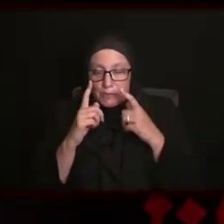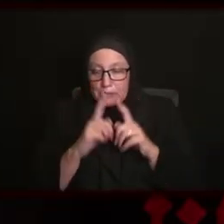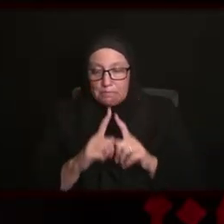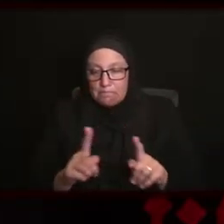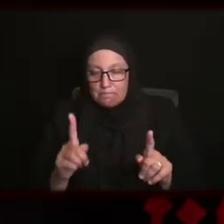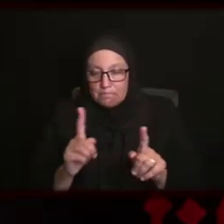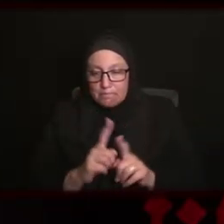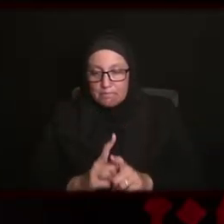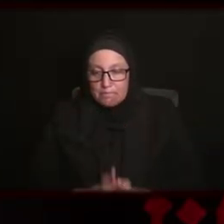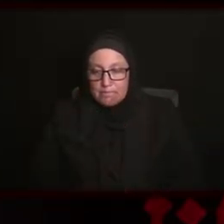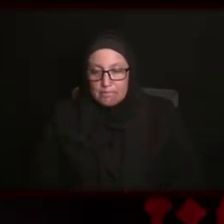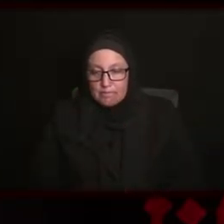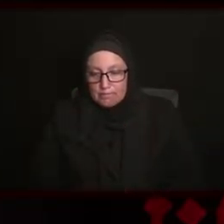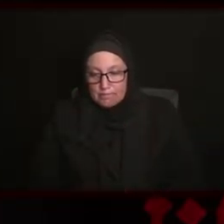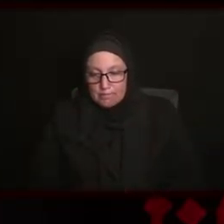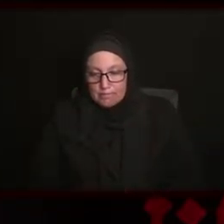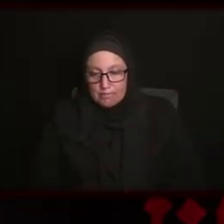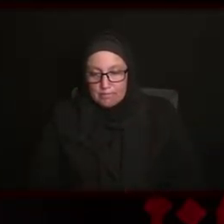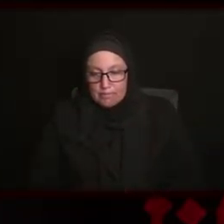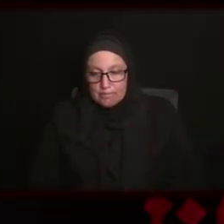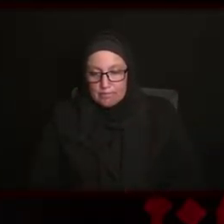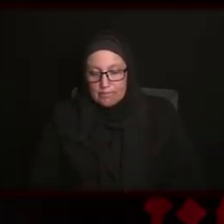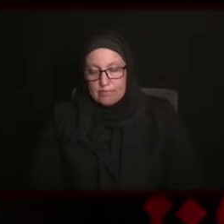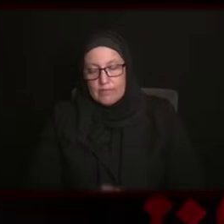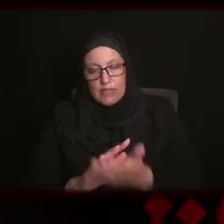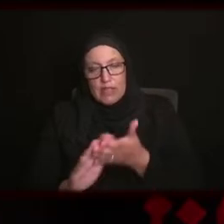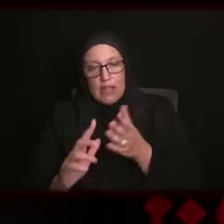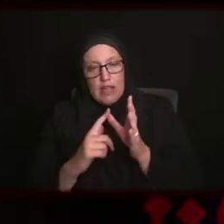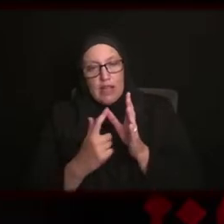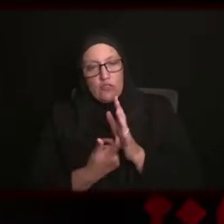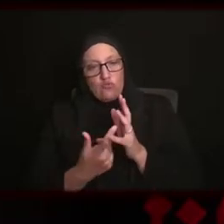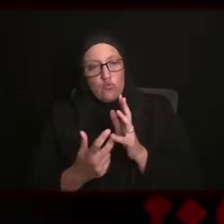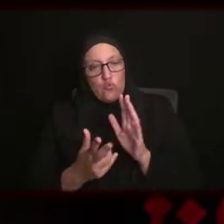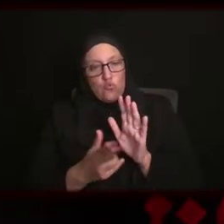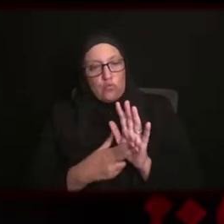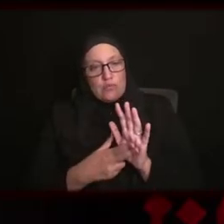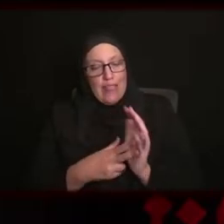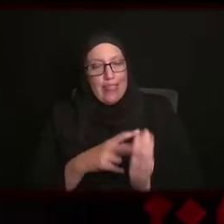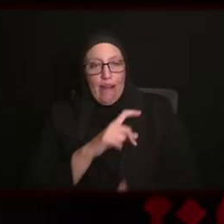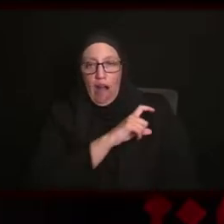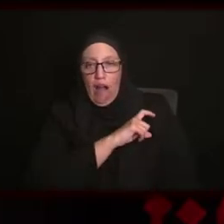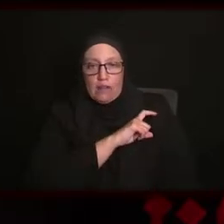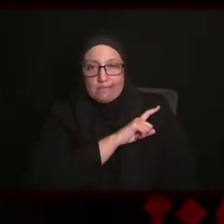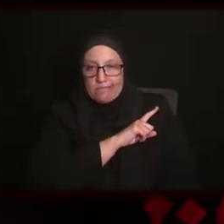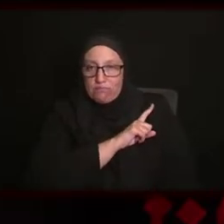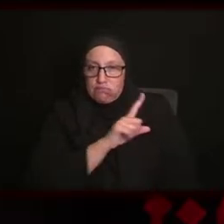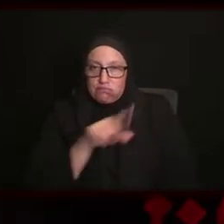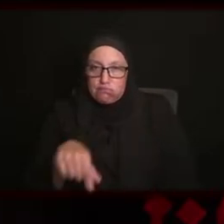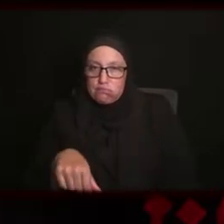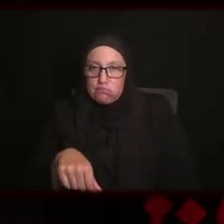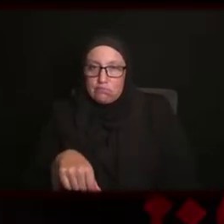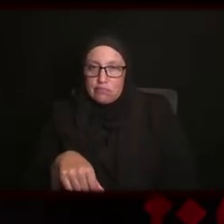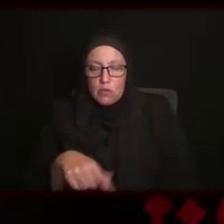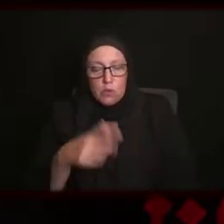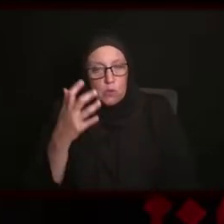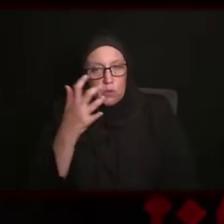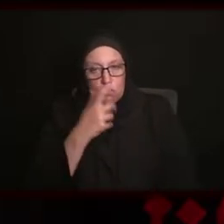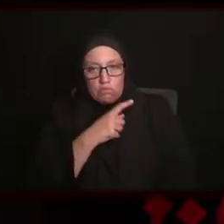that Harun al-Rashid al-La'in sent to the Imam was one of the most ruthless of men by the name of